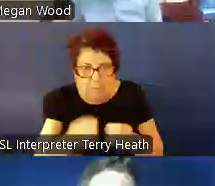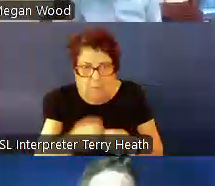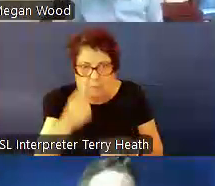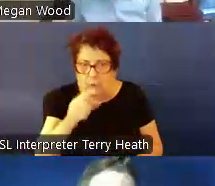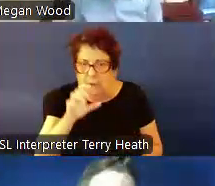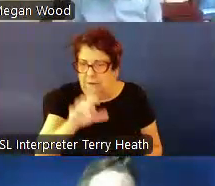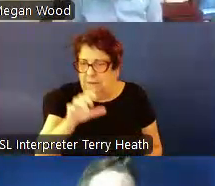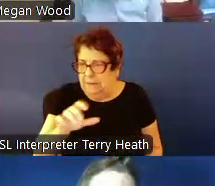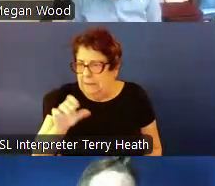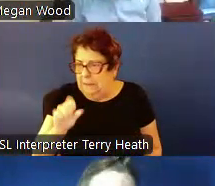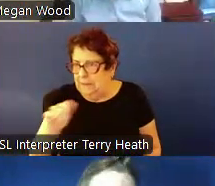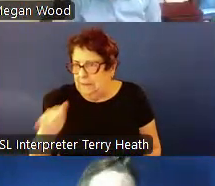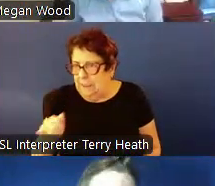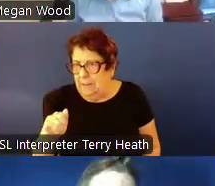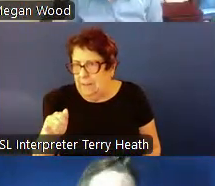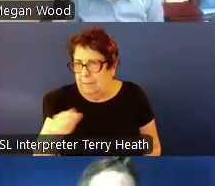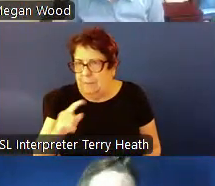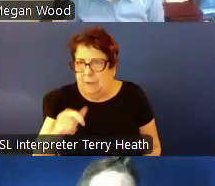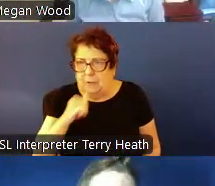a lot of warm handoffs.